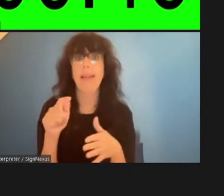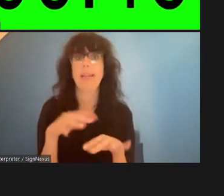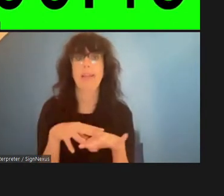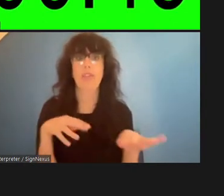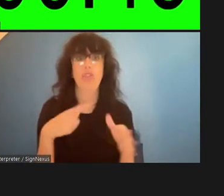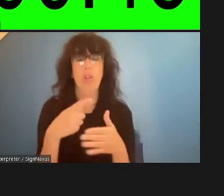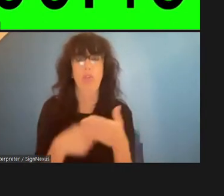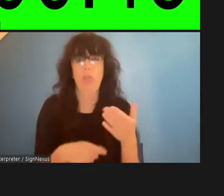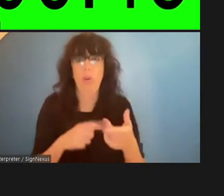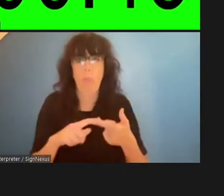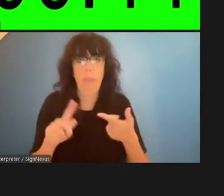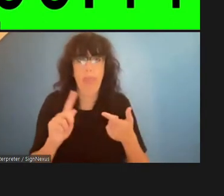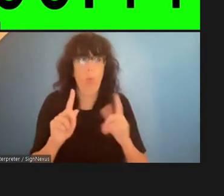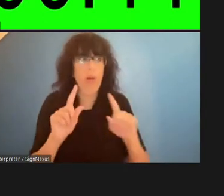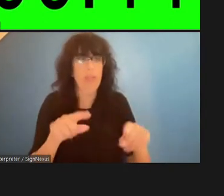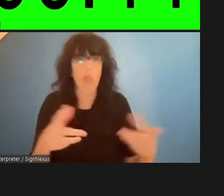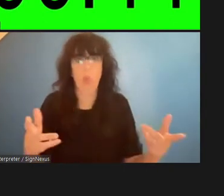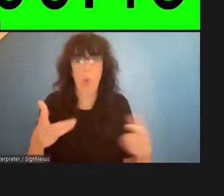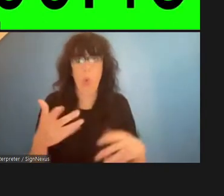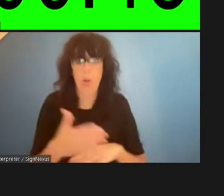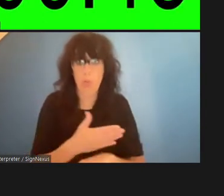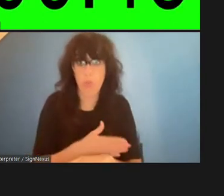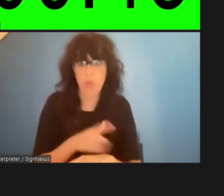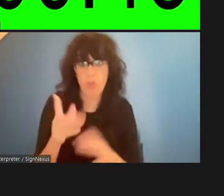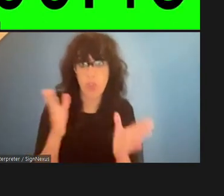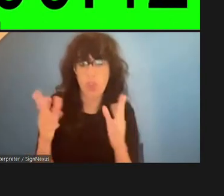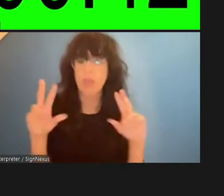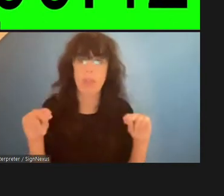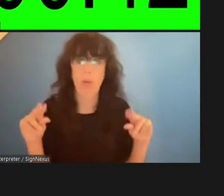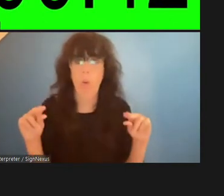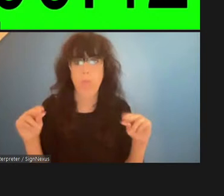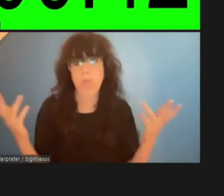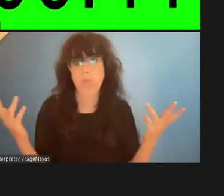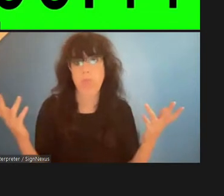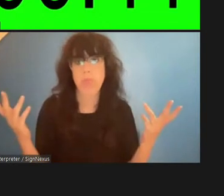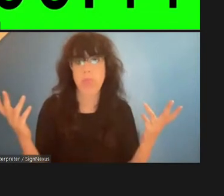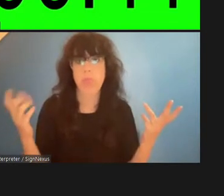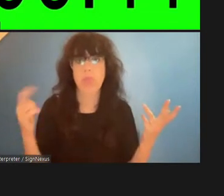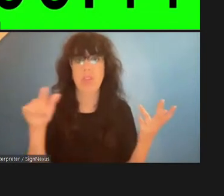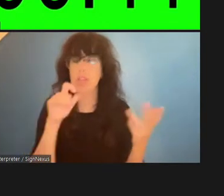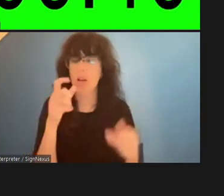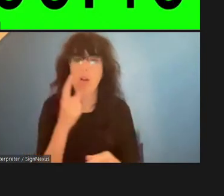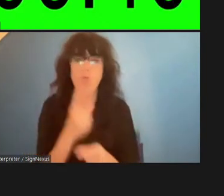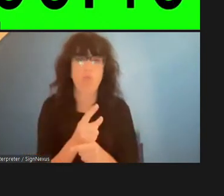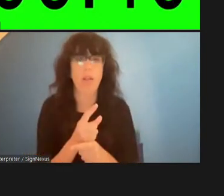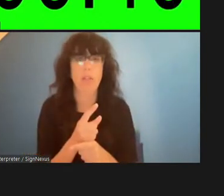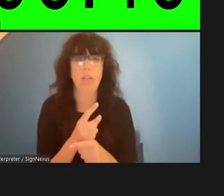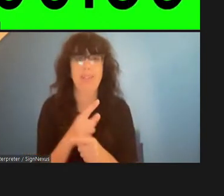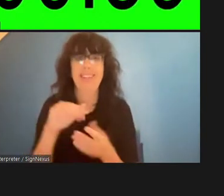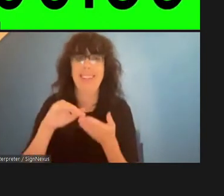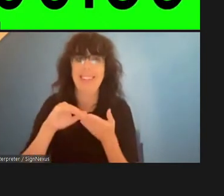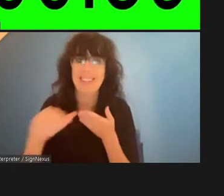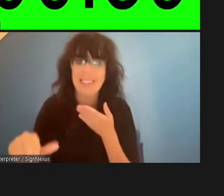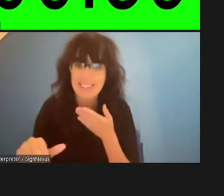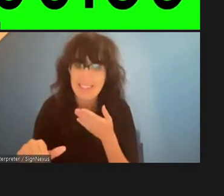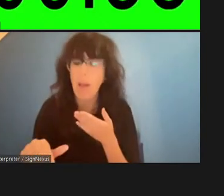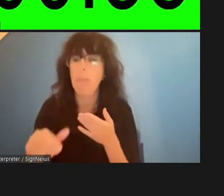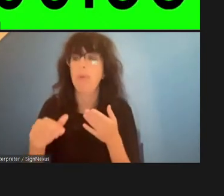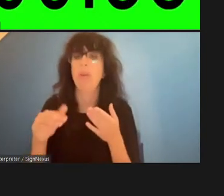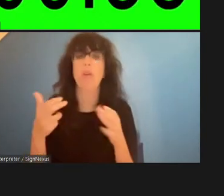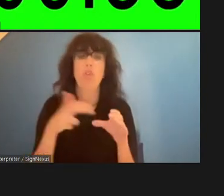where does that go does that improve their service no it doesn't right so this is not right exempt the writers exempt the